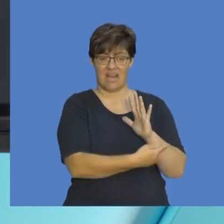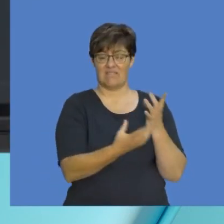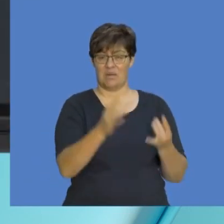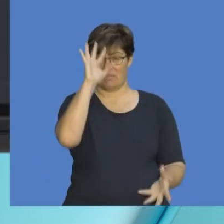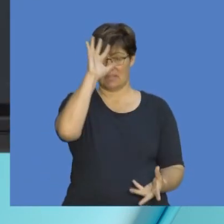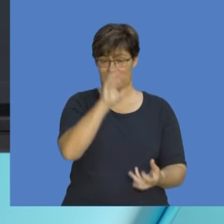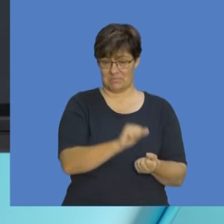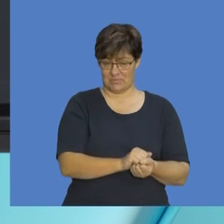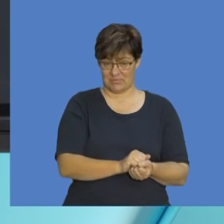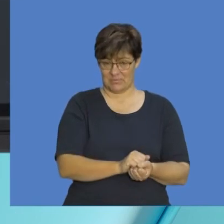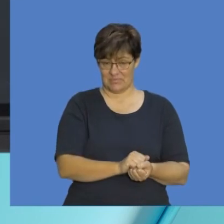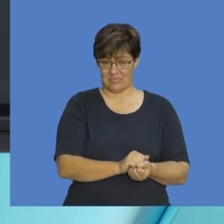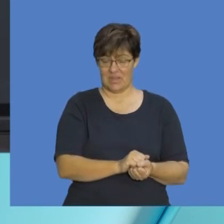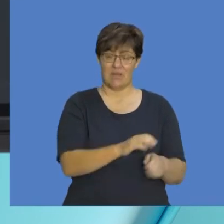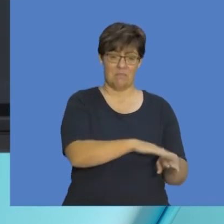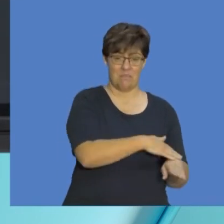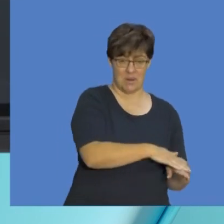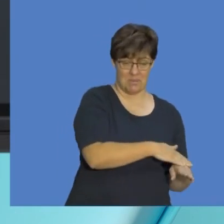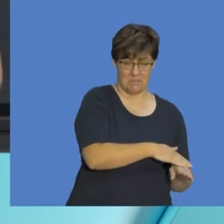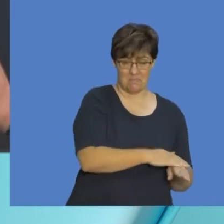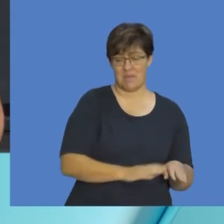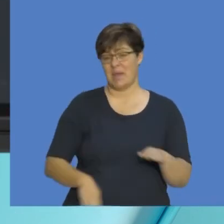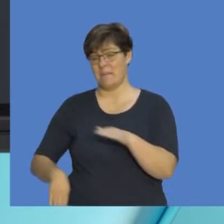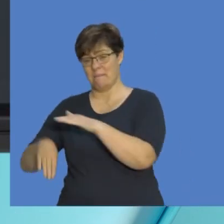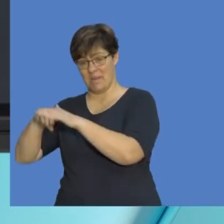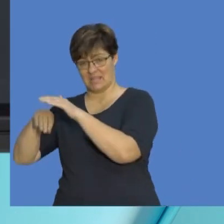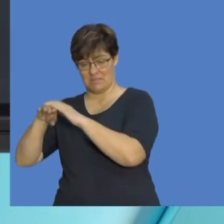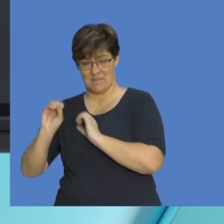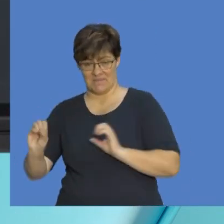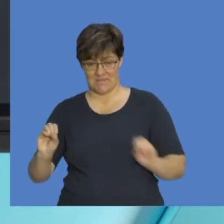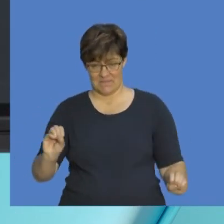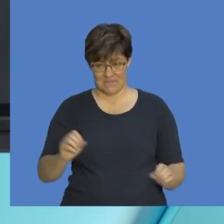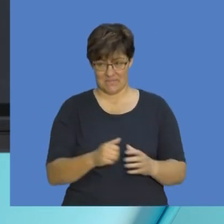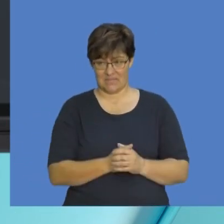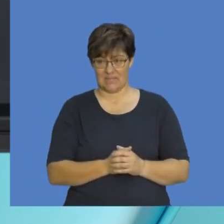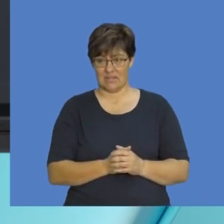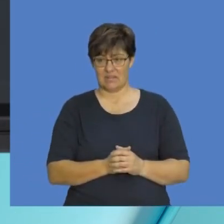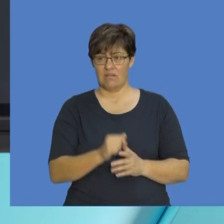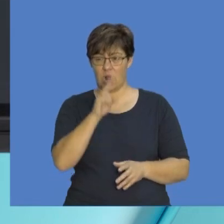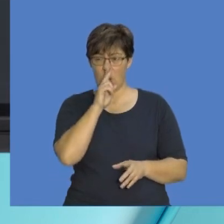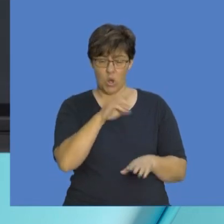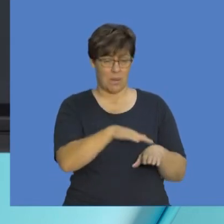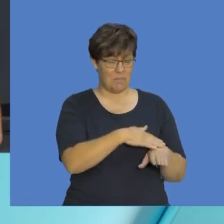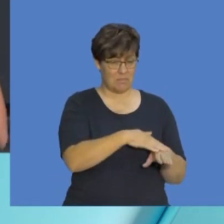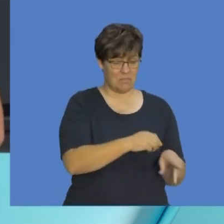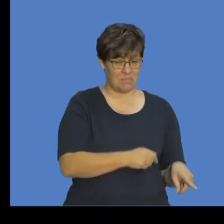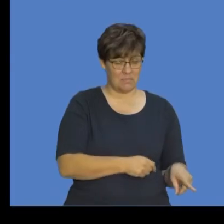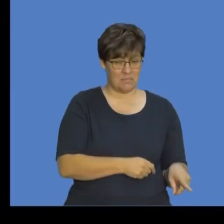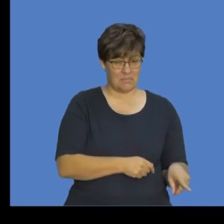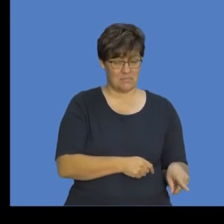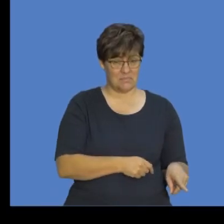5-number summary, where we have the minimum and the maximum. So if we look at the